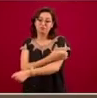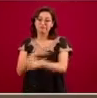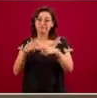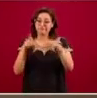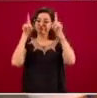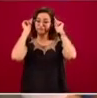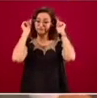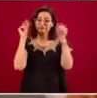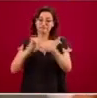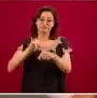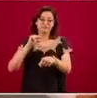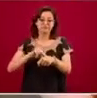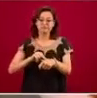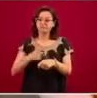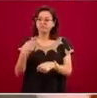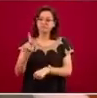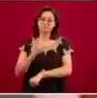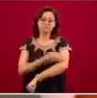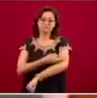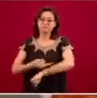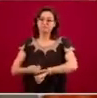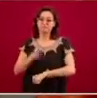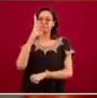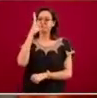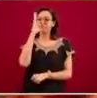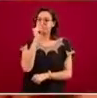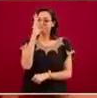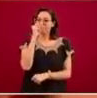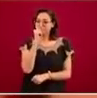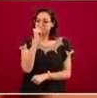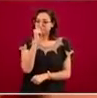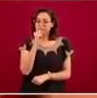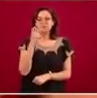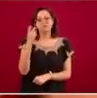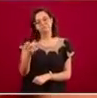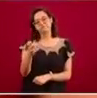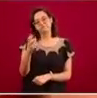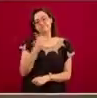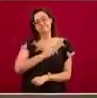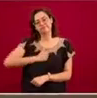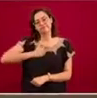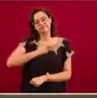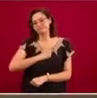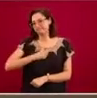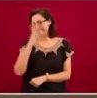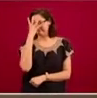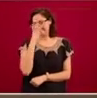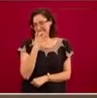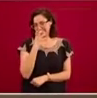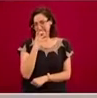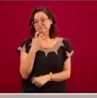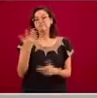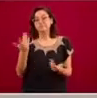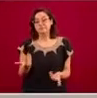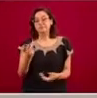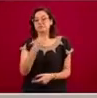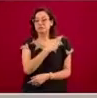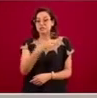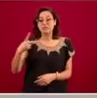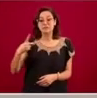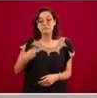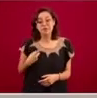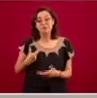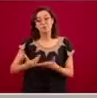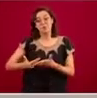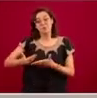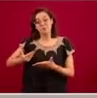of their relatives or their friends. They die in the presence of doctors, of nurses, but they are not in the presence of their